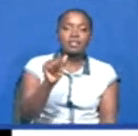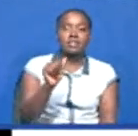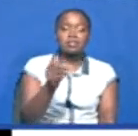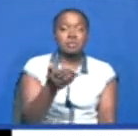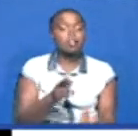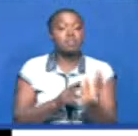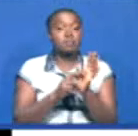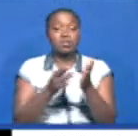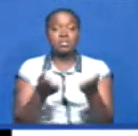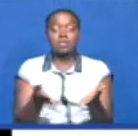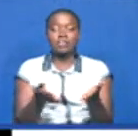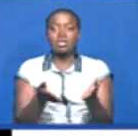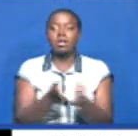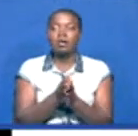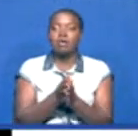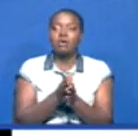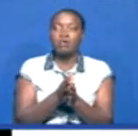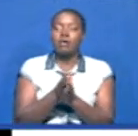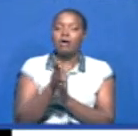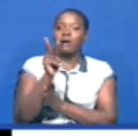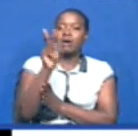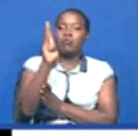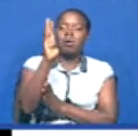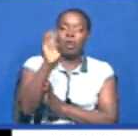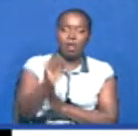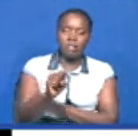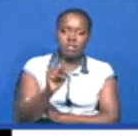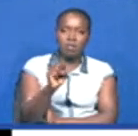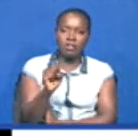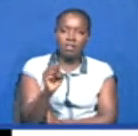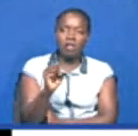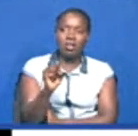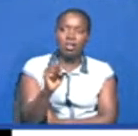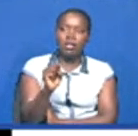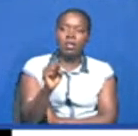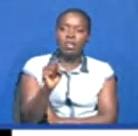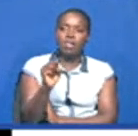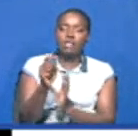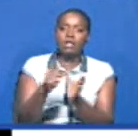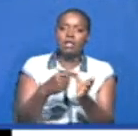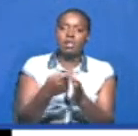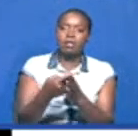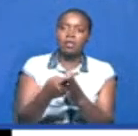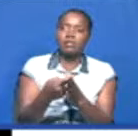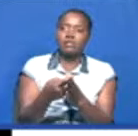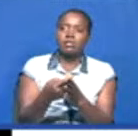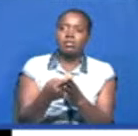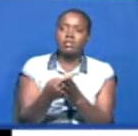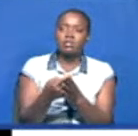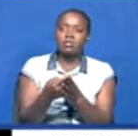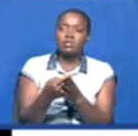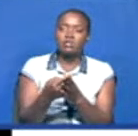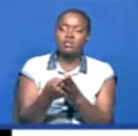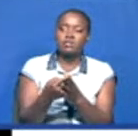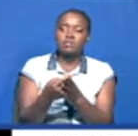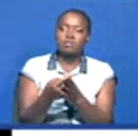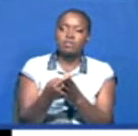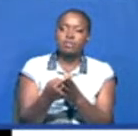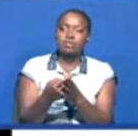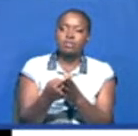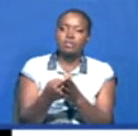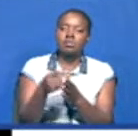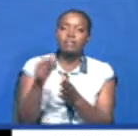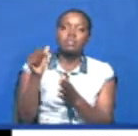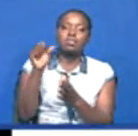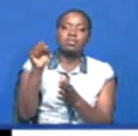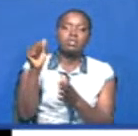represented here. The Kenya Bureau of Standards, and then the parent agency itself that has invited